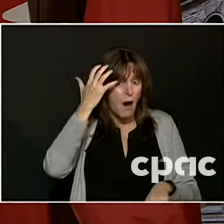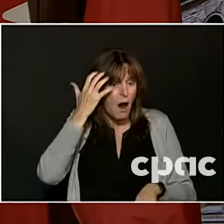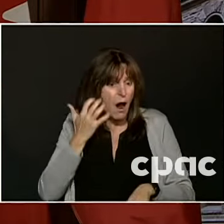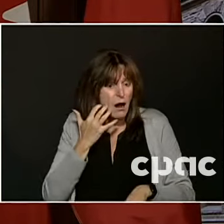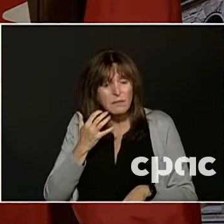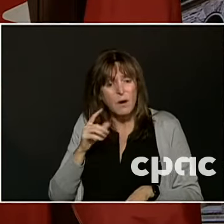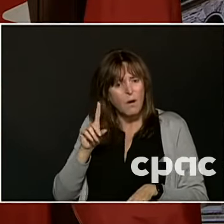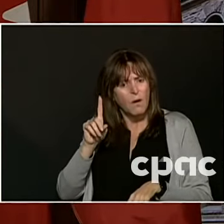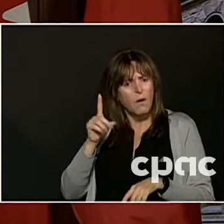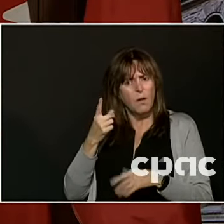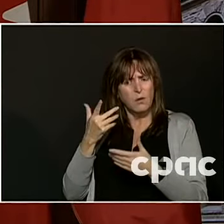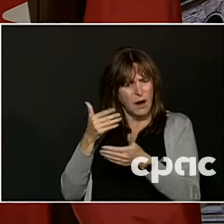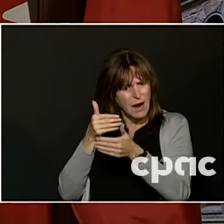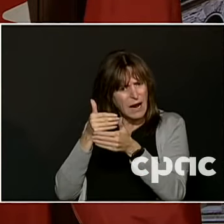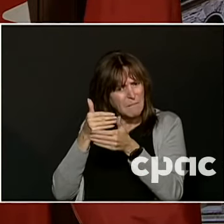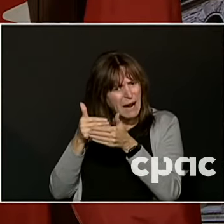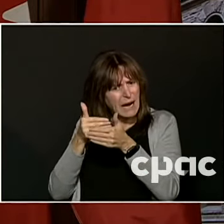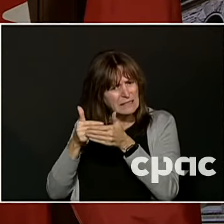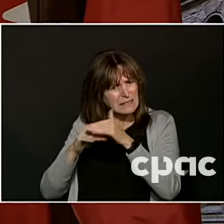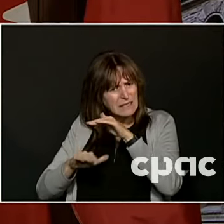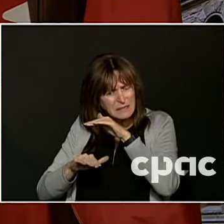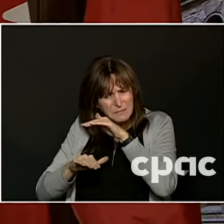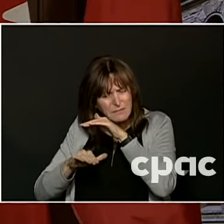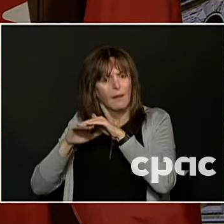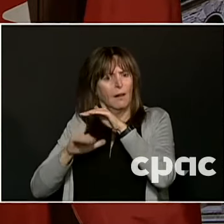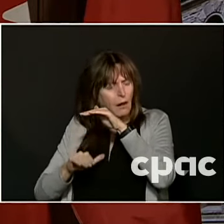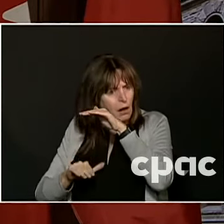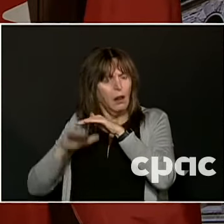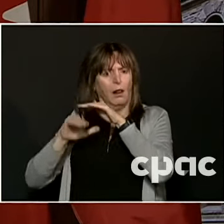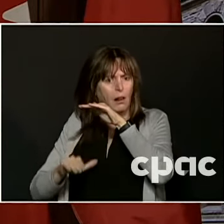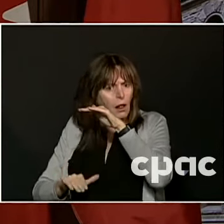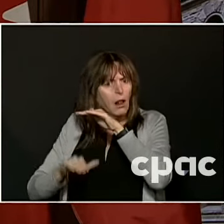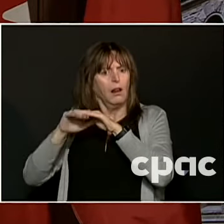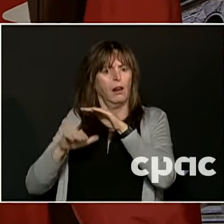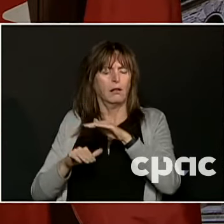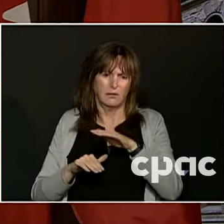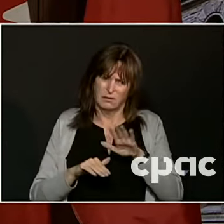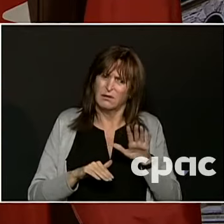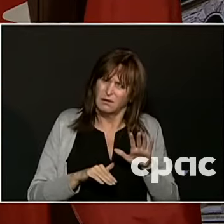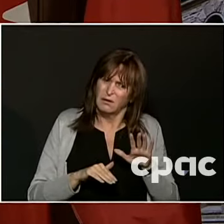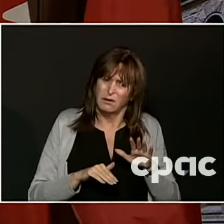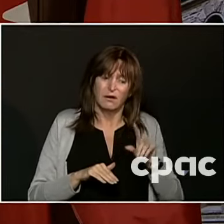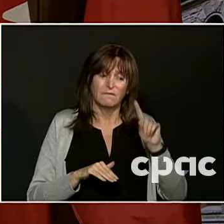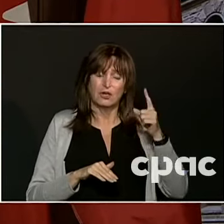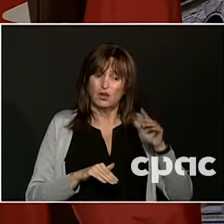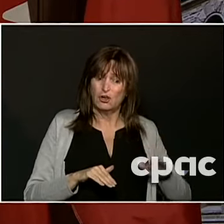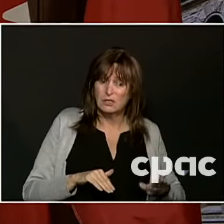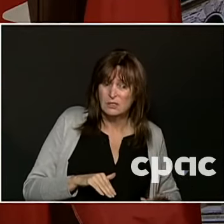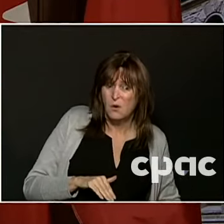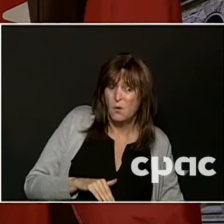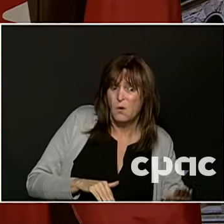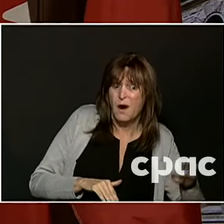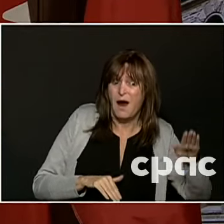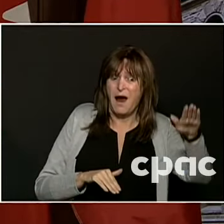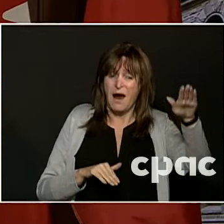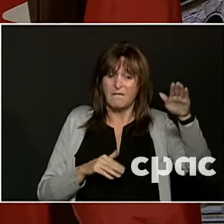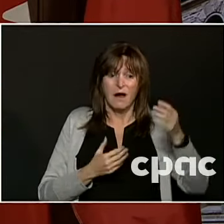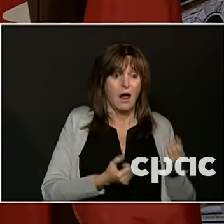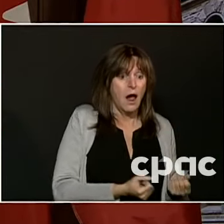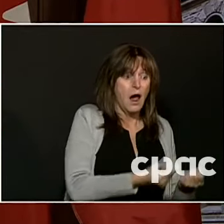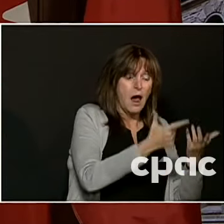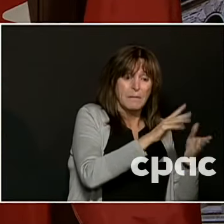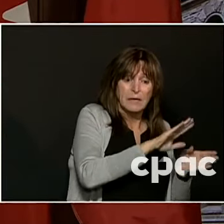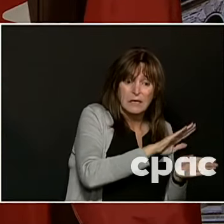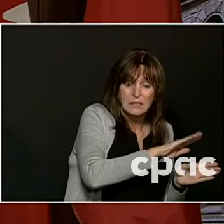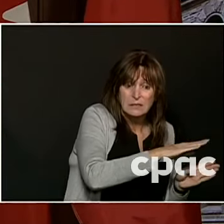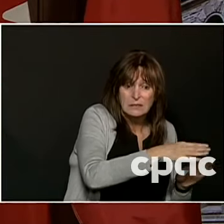and particularly given the access to care deficit that built up in the first wave, this makes it very challenging to actually get caught up and provide people with the